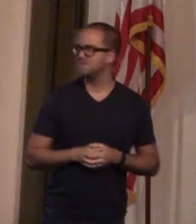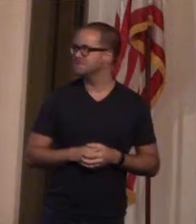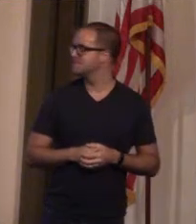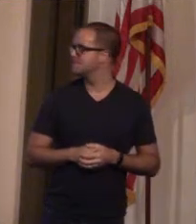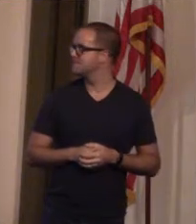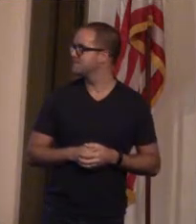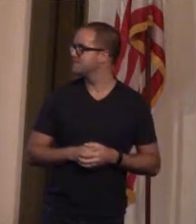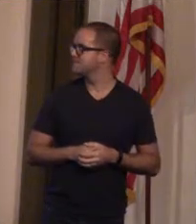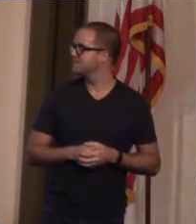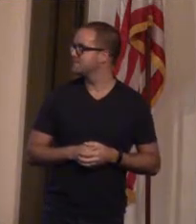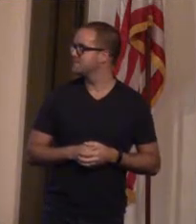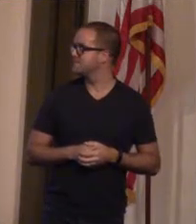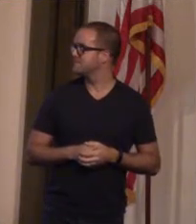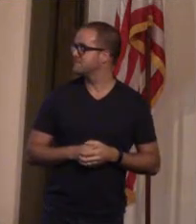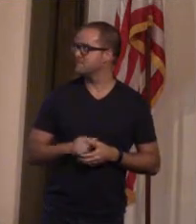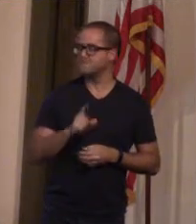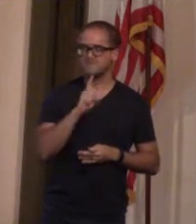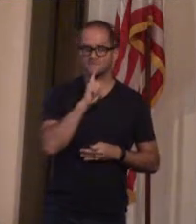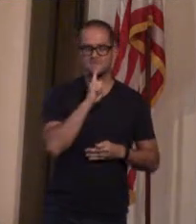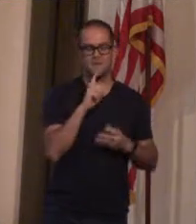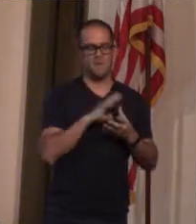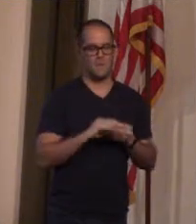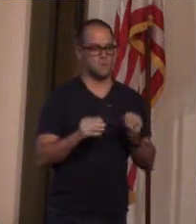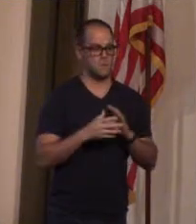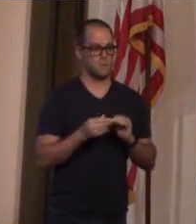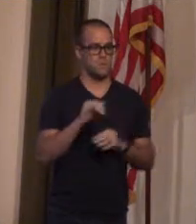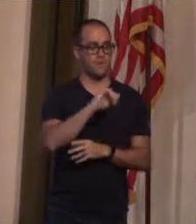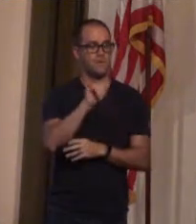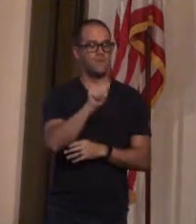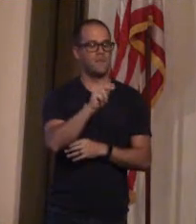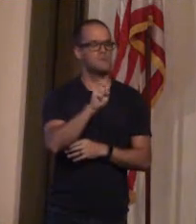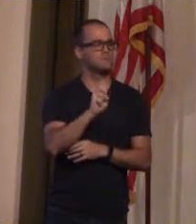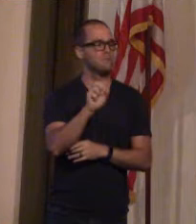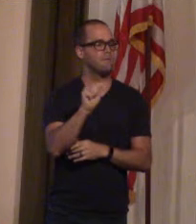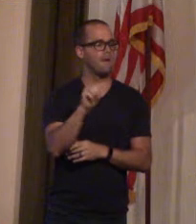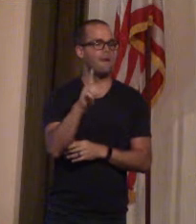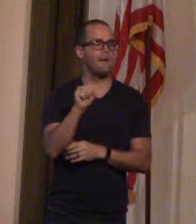school last century, maybe the one before that.